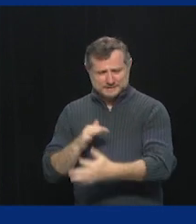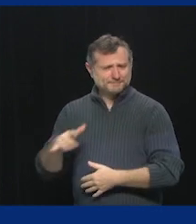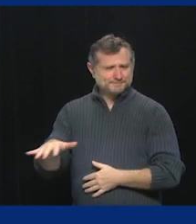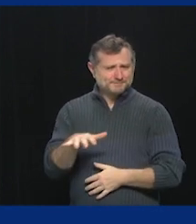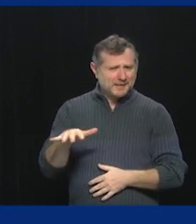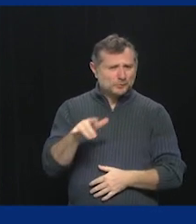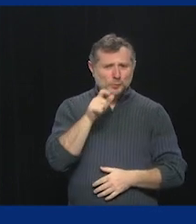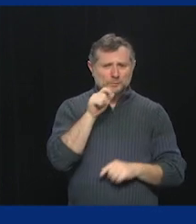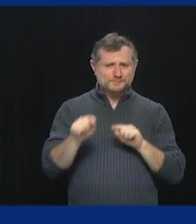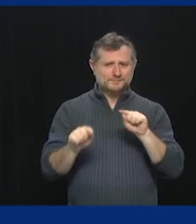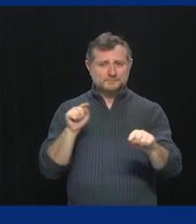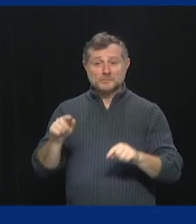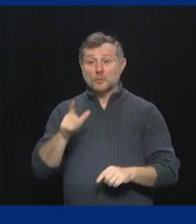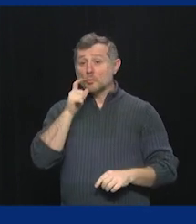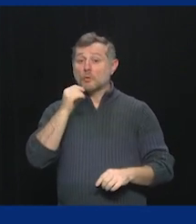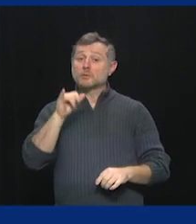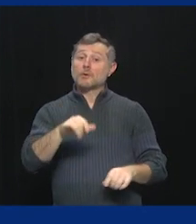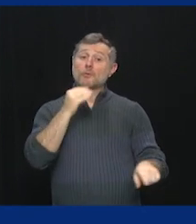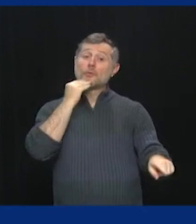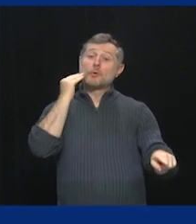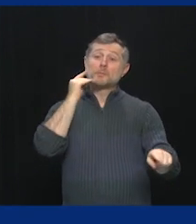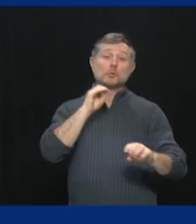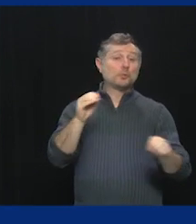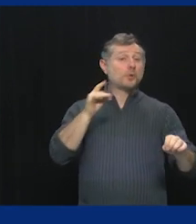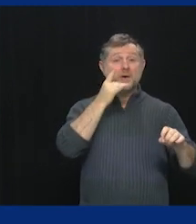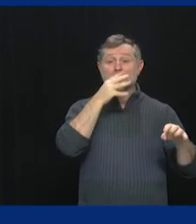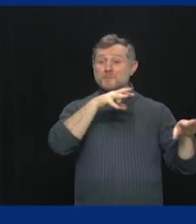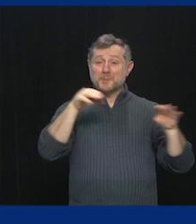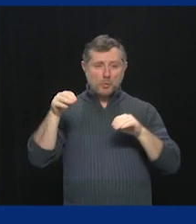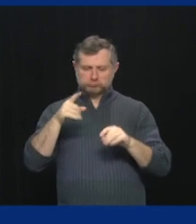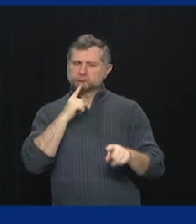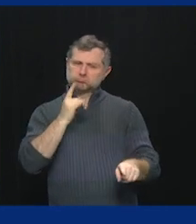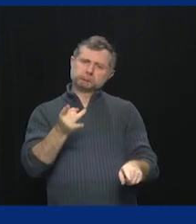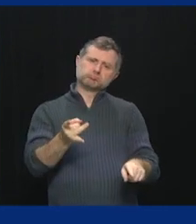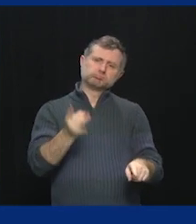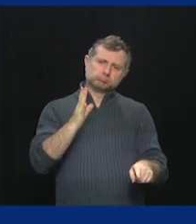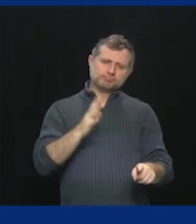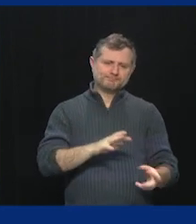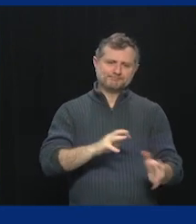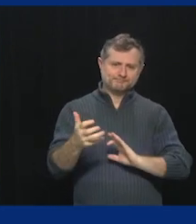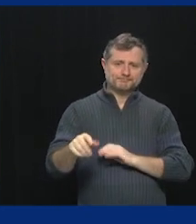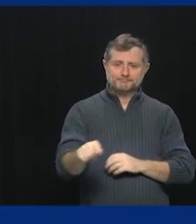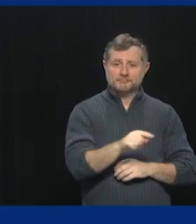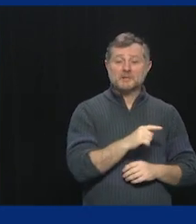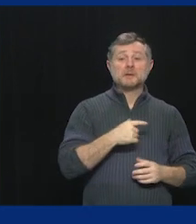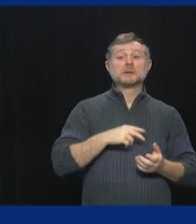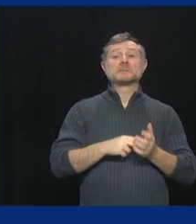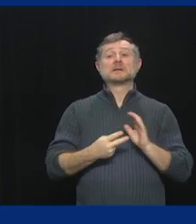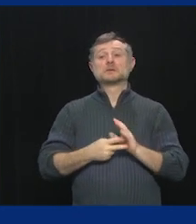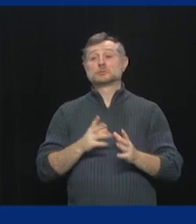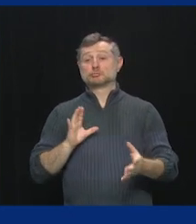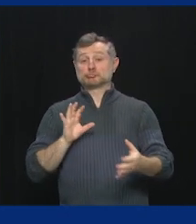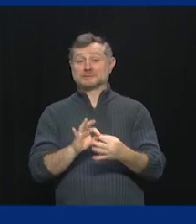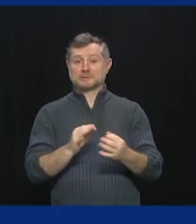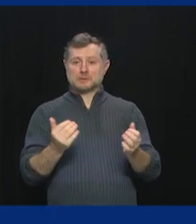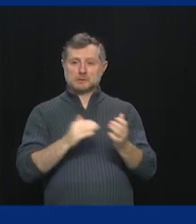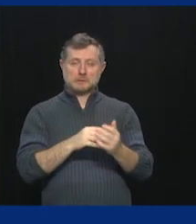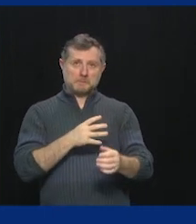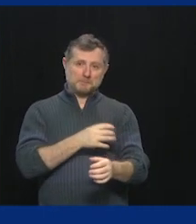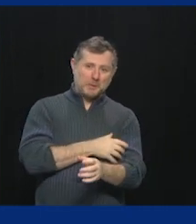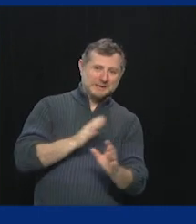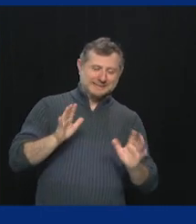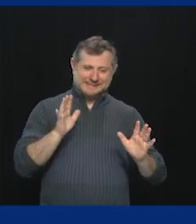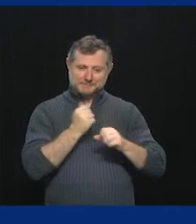are homes that were severely affected, and so to re-energize that home is problematic. But we